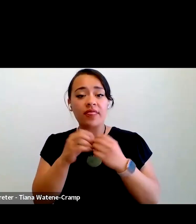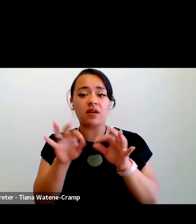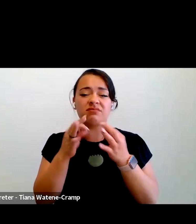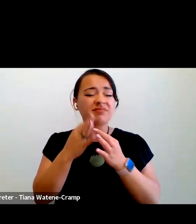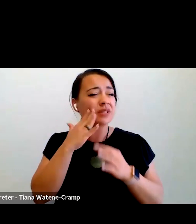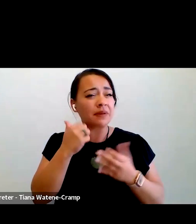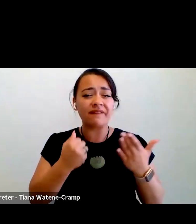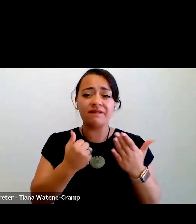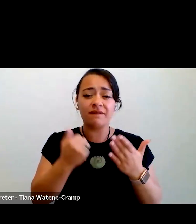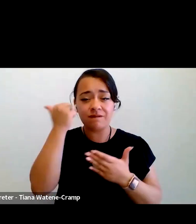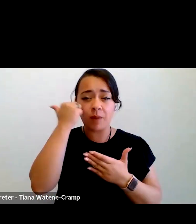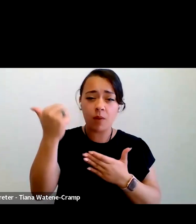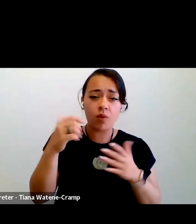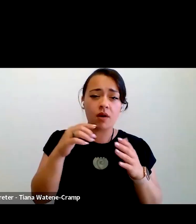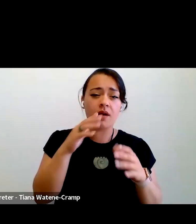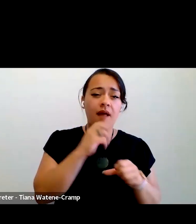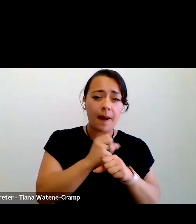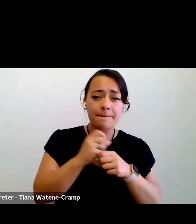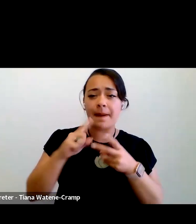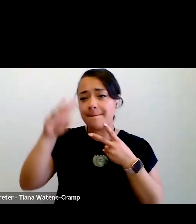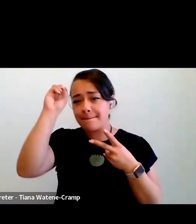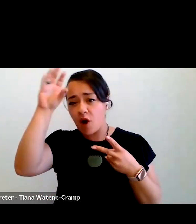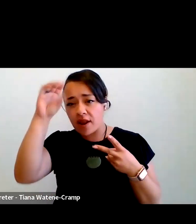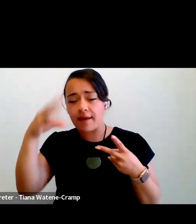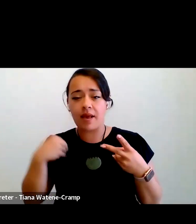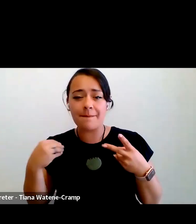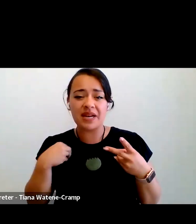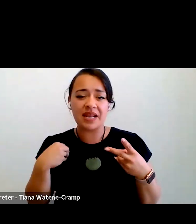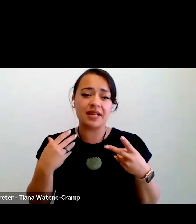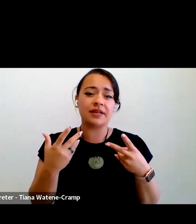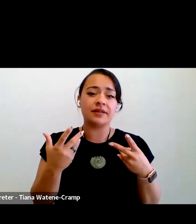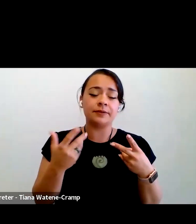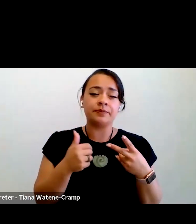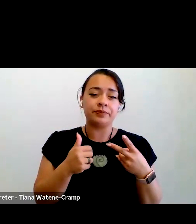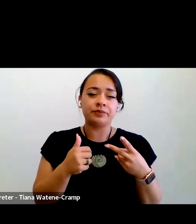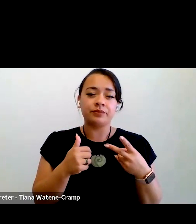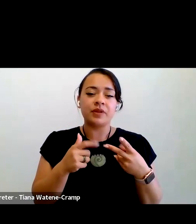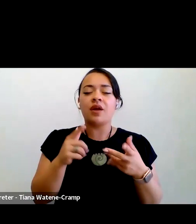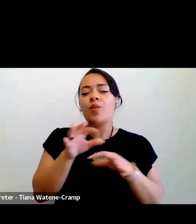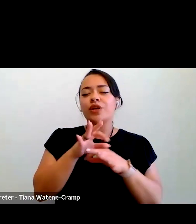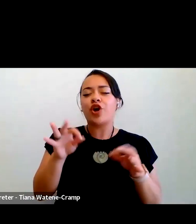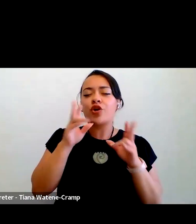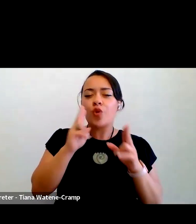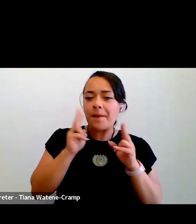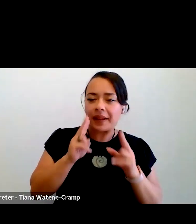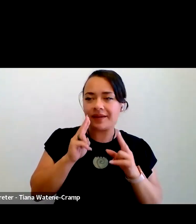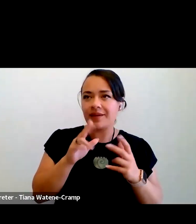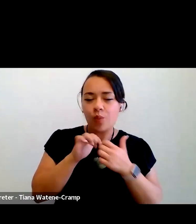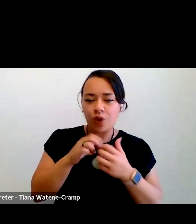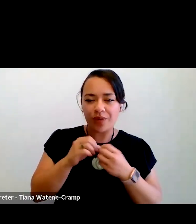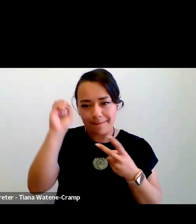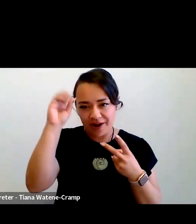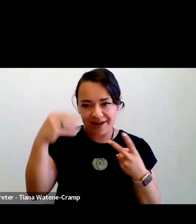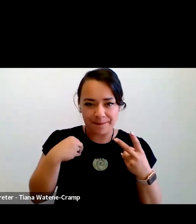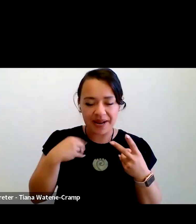club, a mining company, we don't generally work with mining companies, but when I, can imagine if I was advising them in this context, or an arts